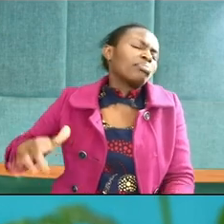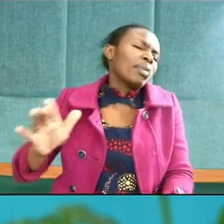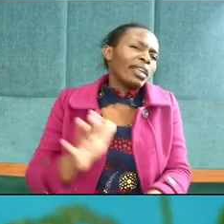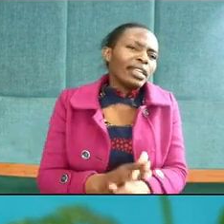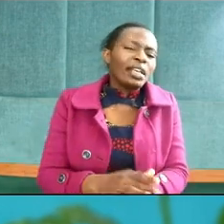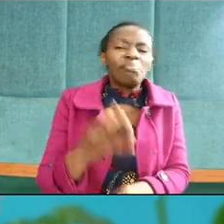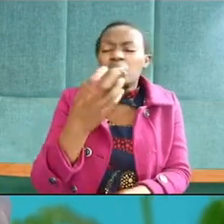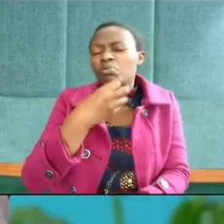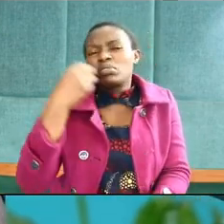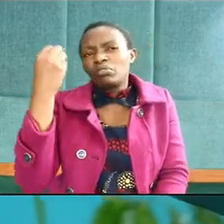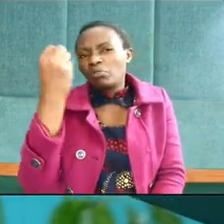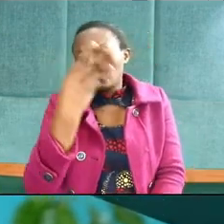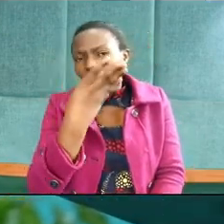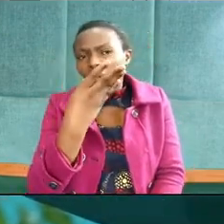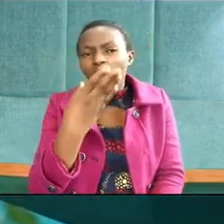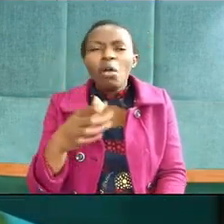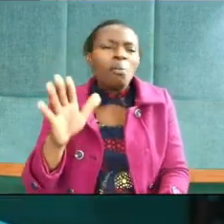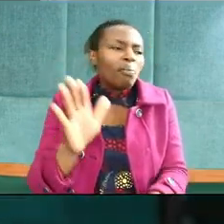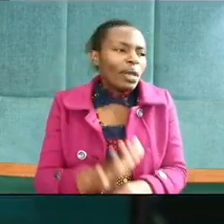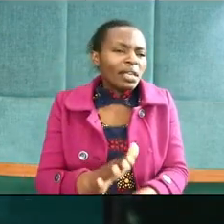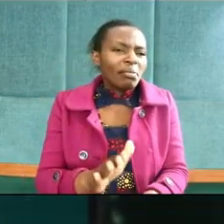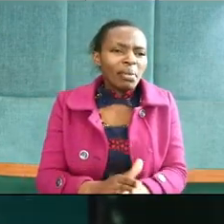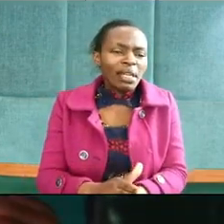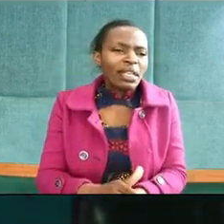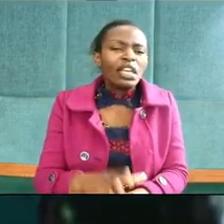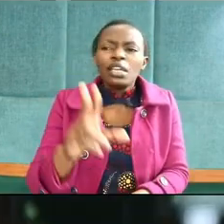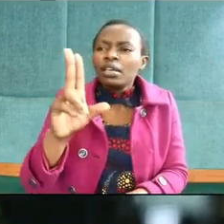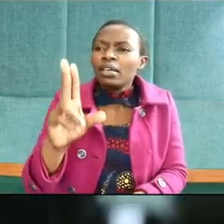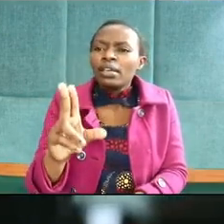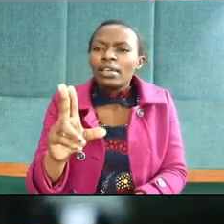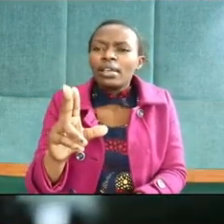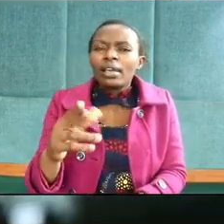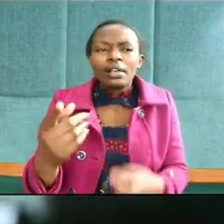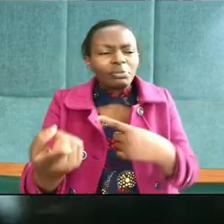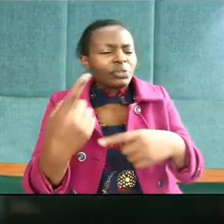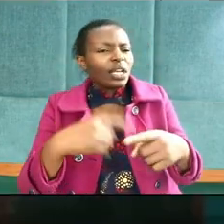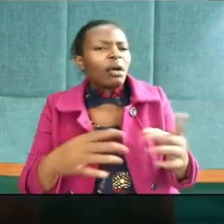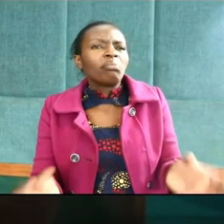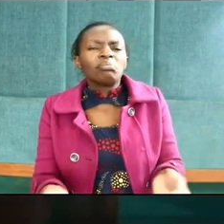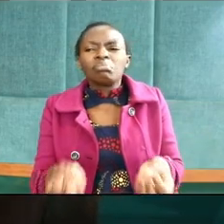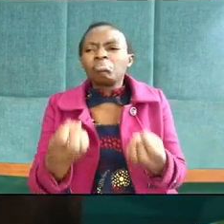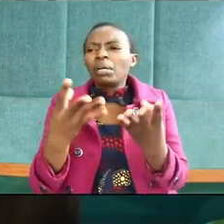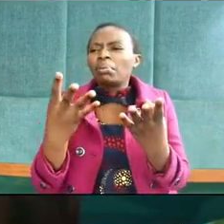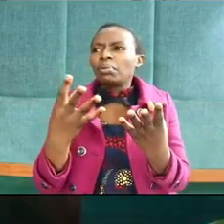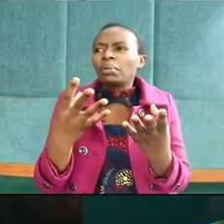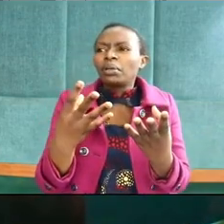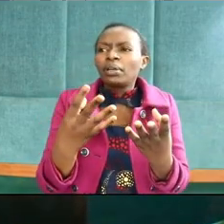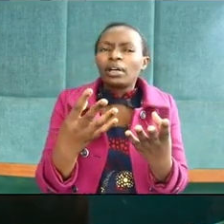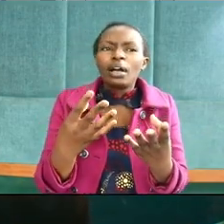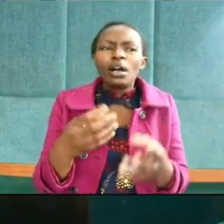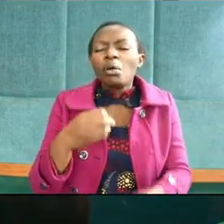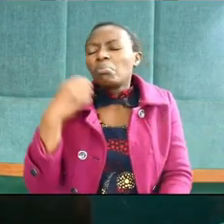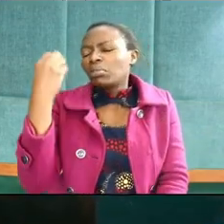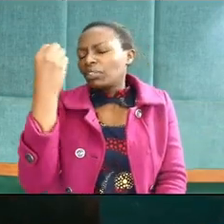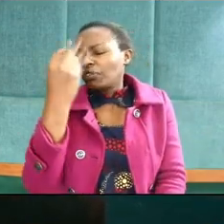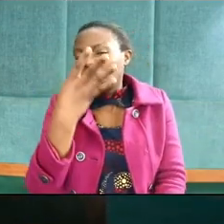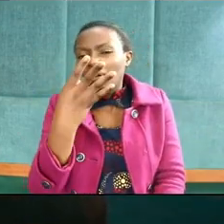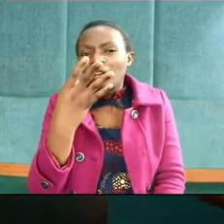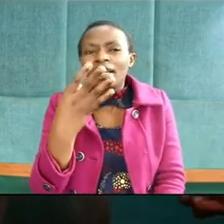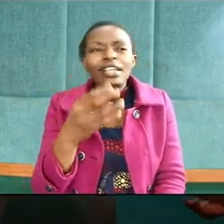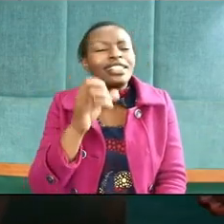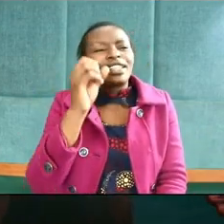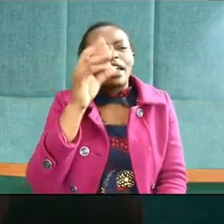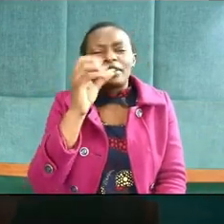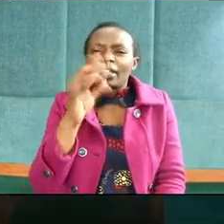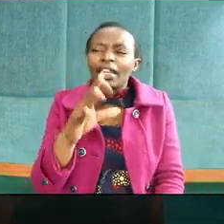reality kicks in, and now she is no longer coming all cleaned up from her home, from